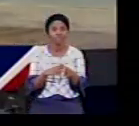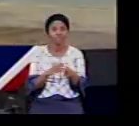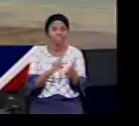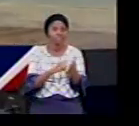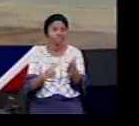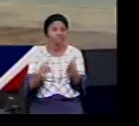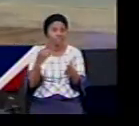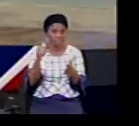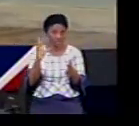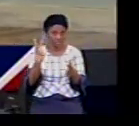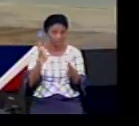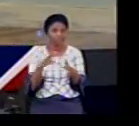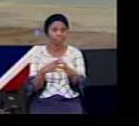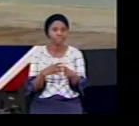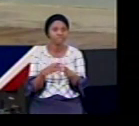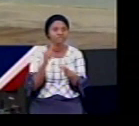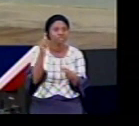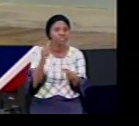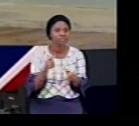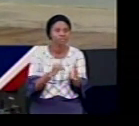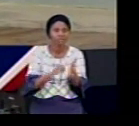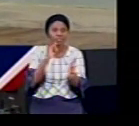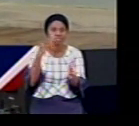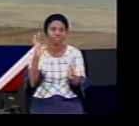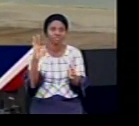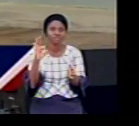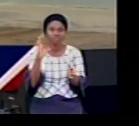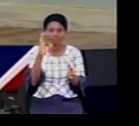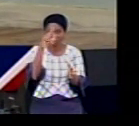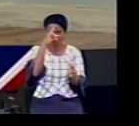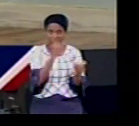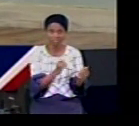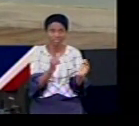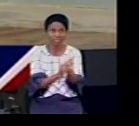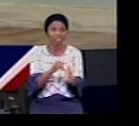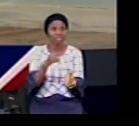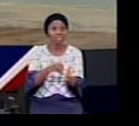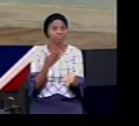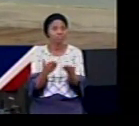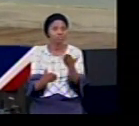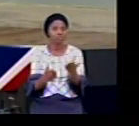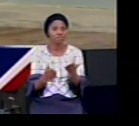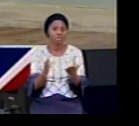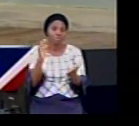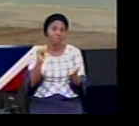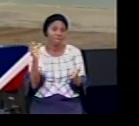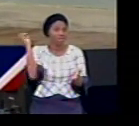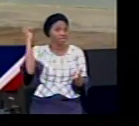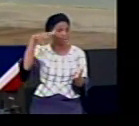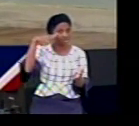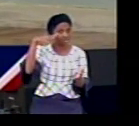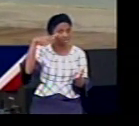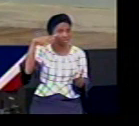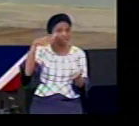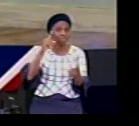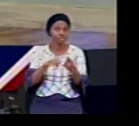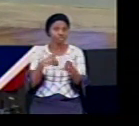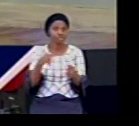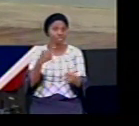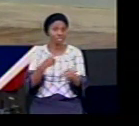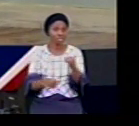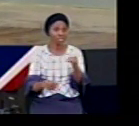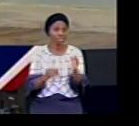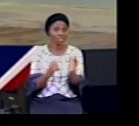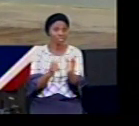verse 16. Therefore it is of faith, that it might be by grace, to the